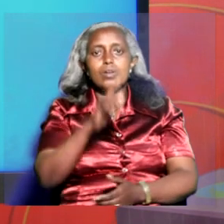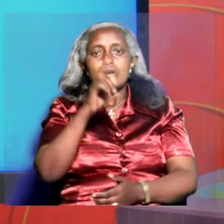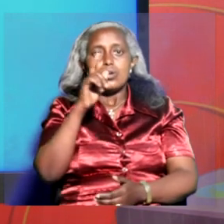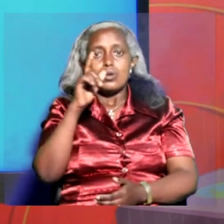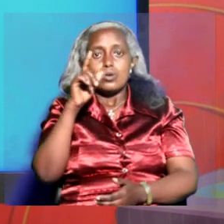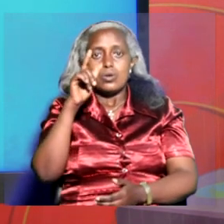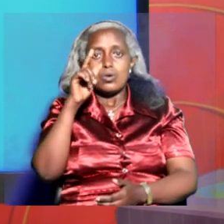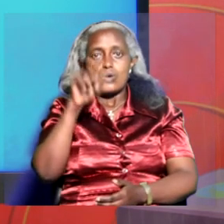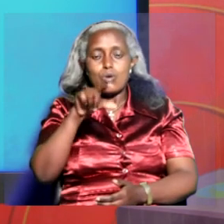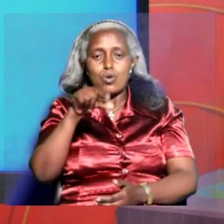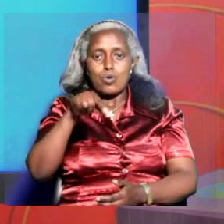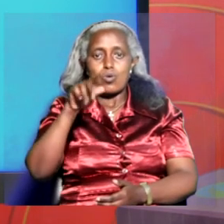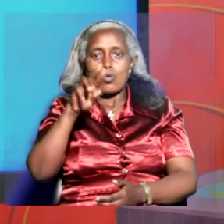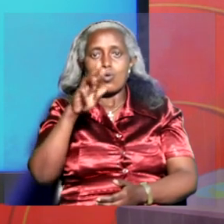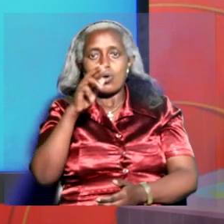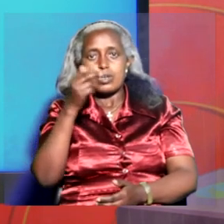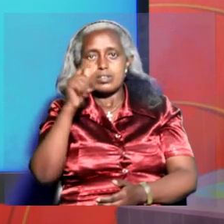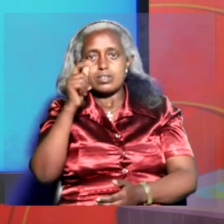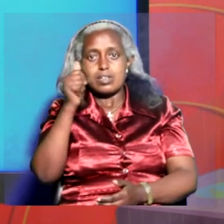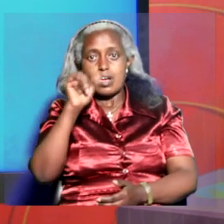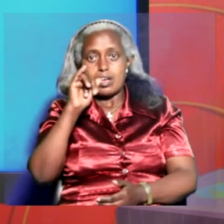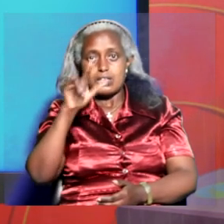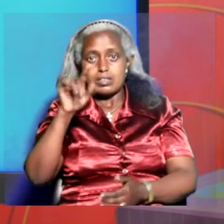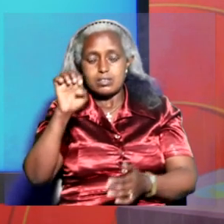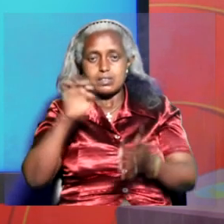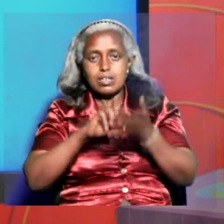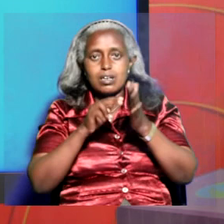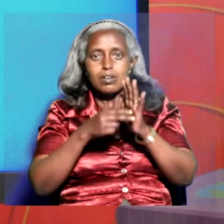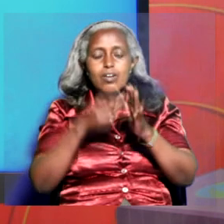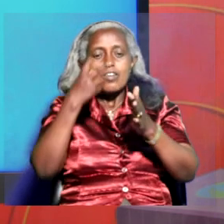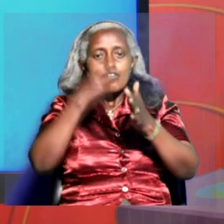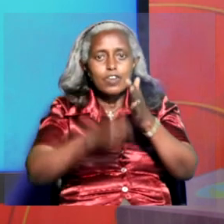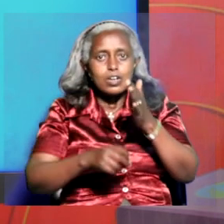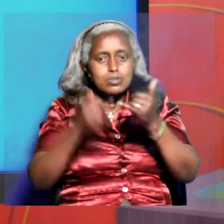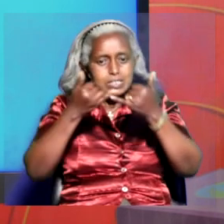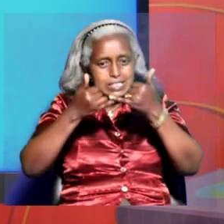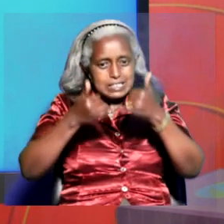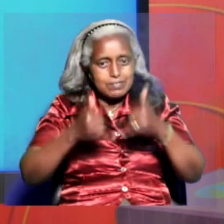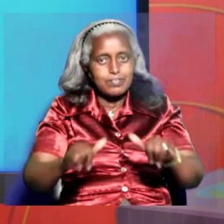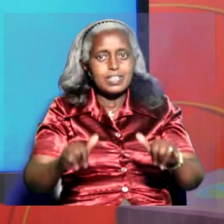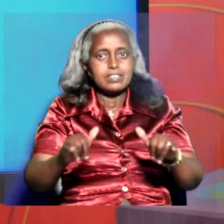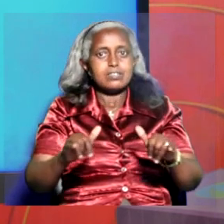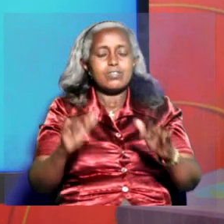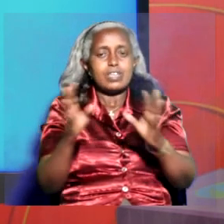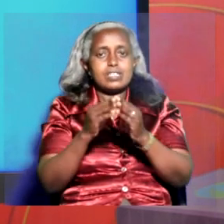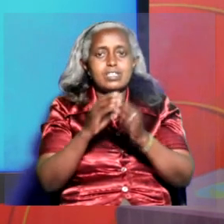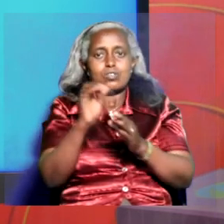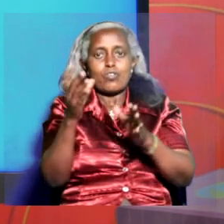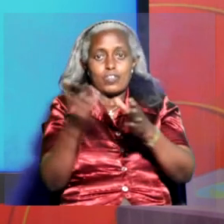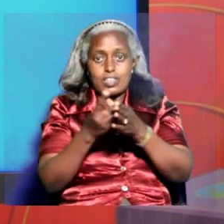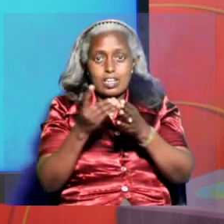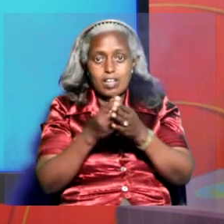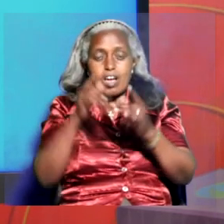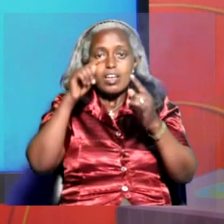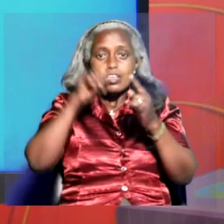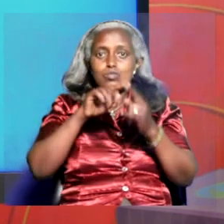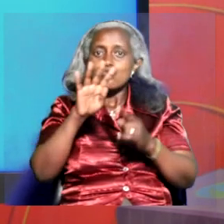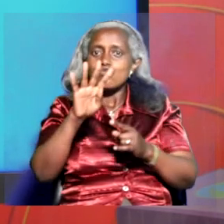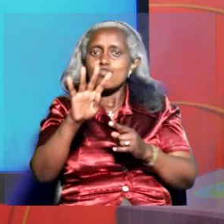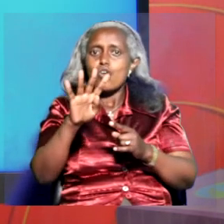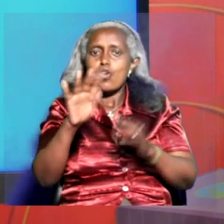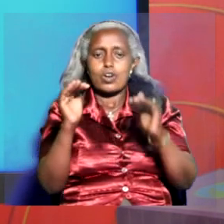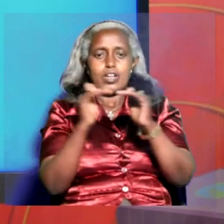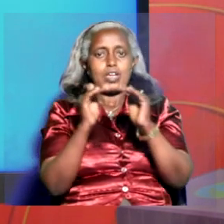Quartiles. Quartiles are values that divide a set of data into